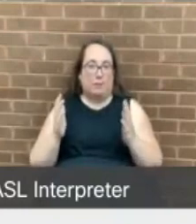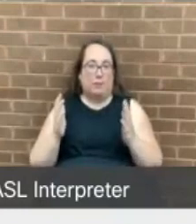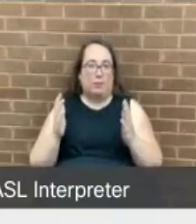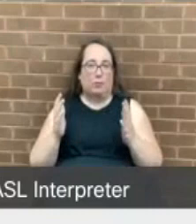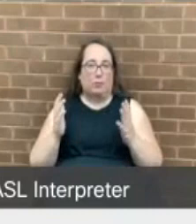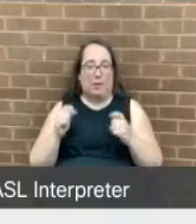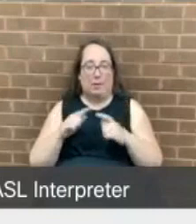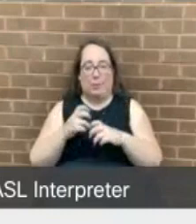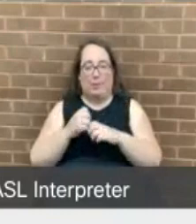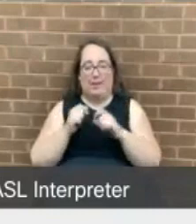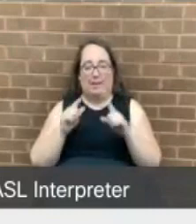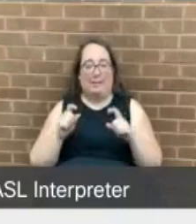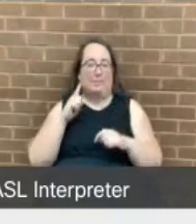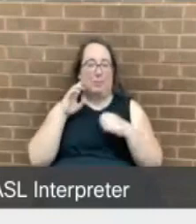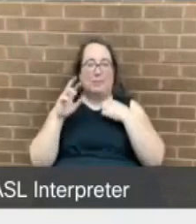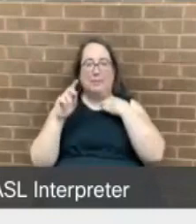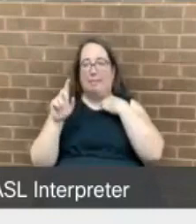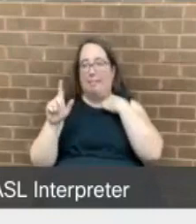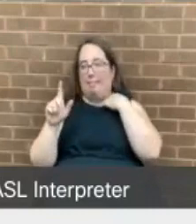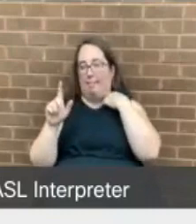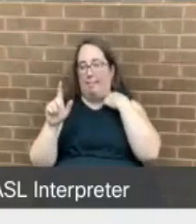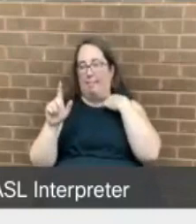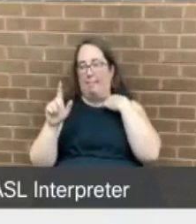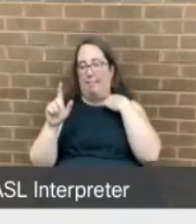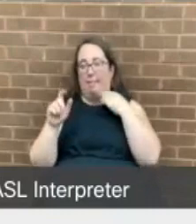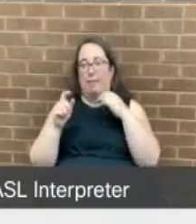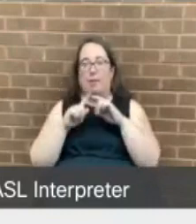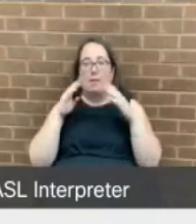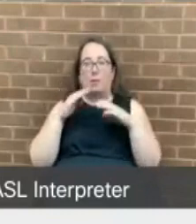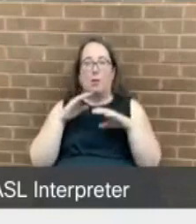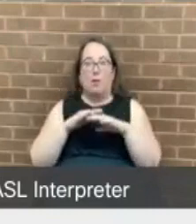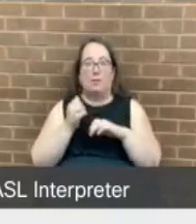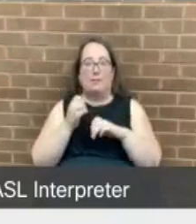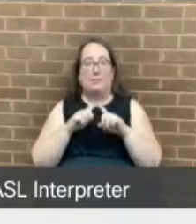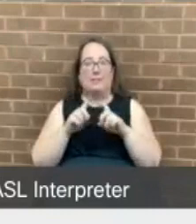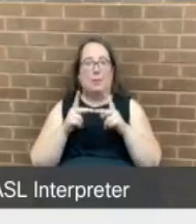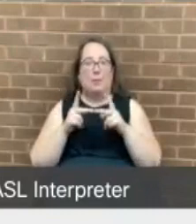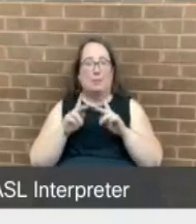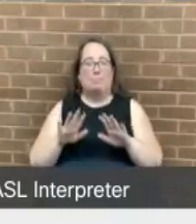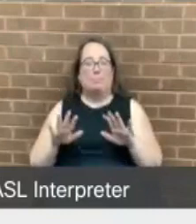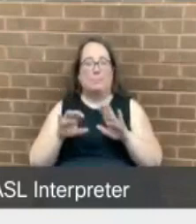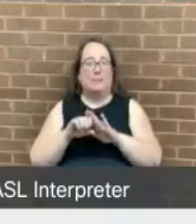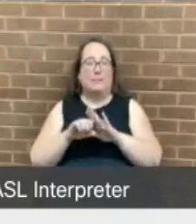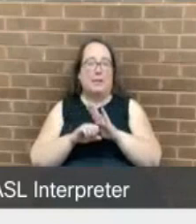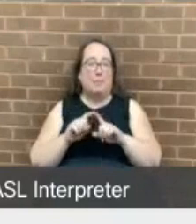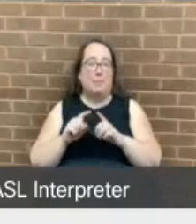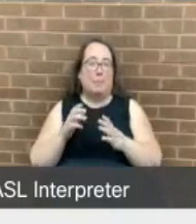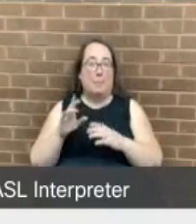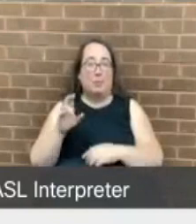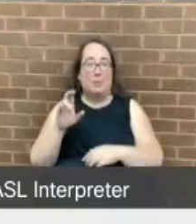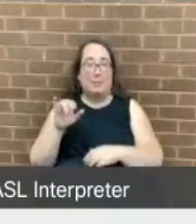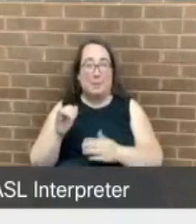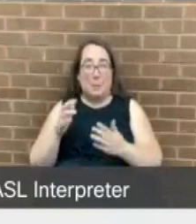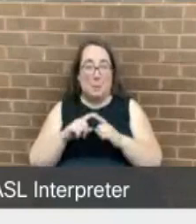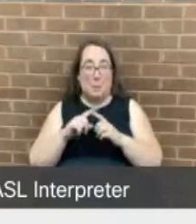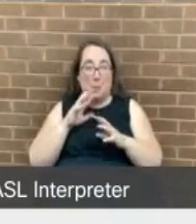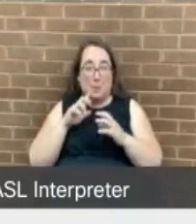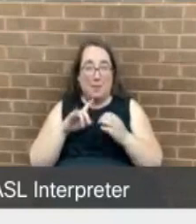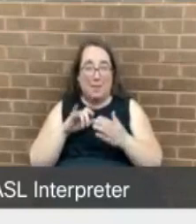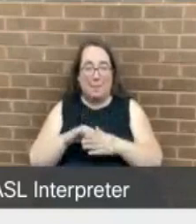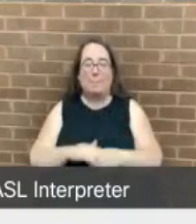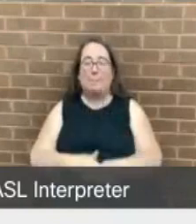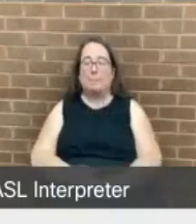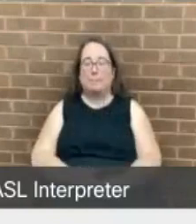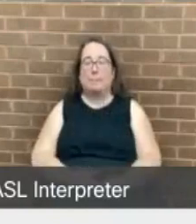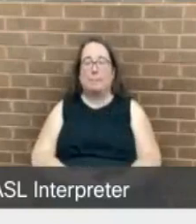test for their CDL, trying to focus on several different locations throughout the state. But maybe, Chrissy, you want to talk about that a little bit? Yeah, thanks,